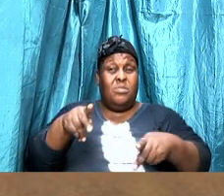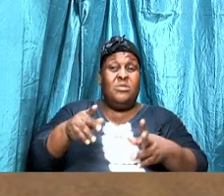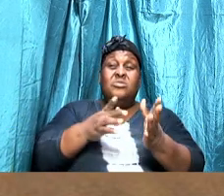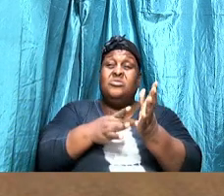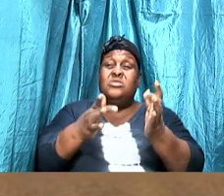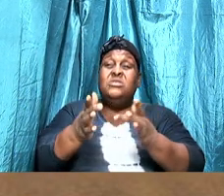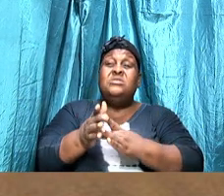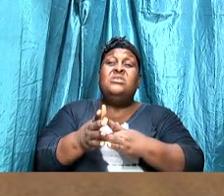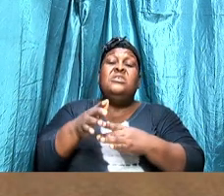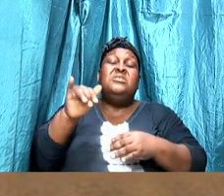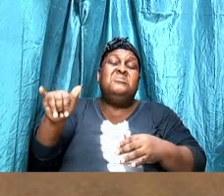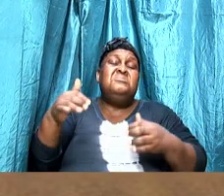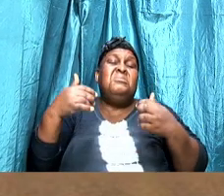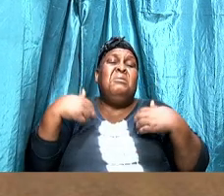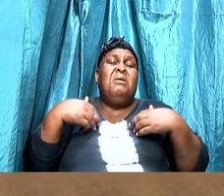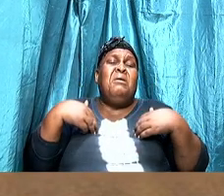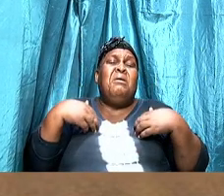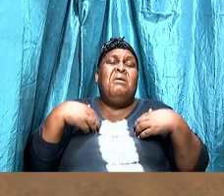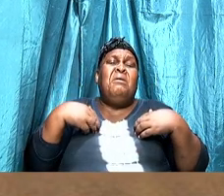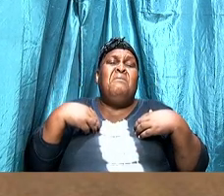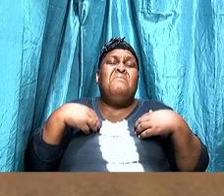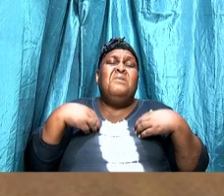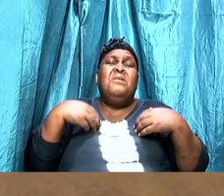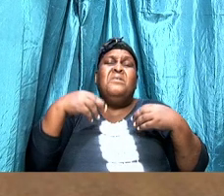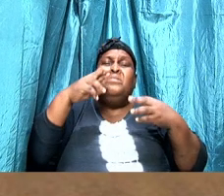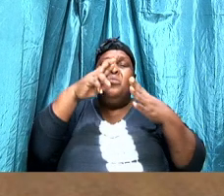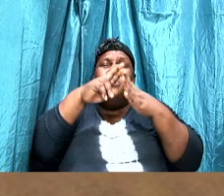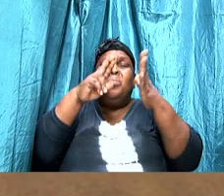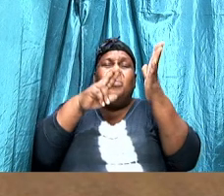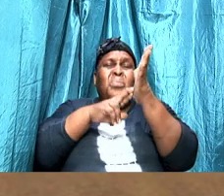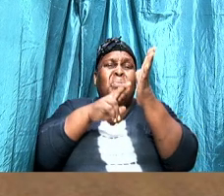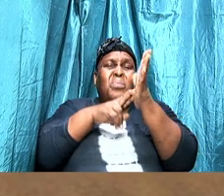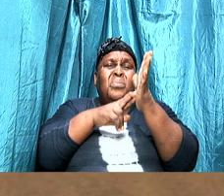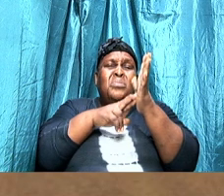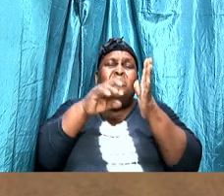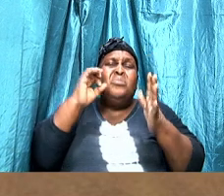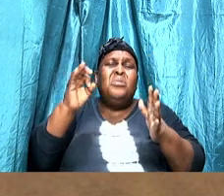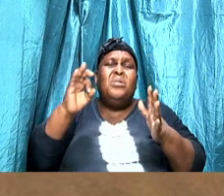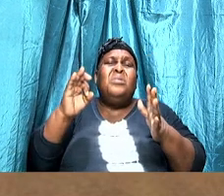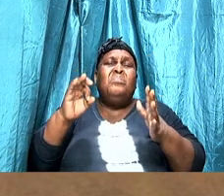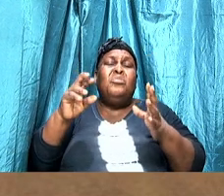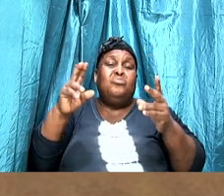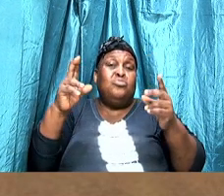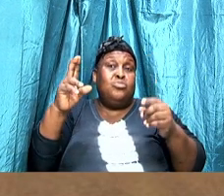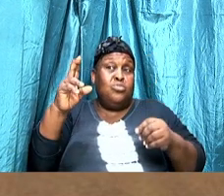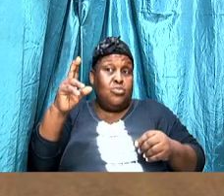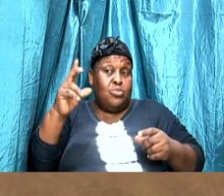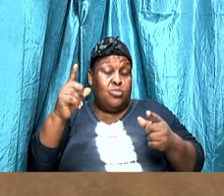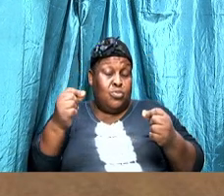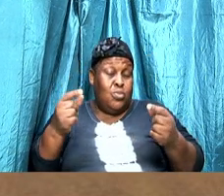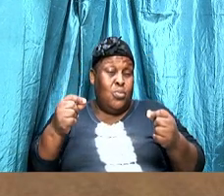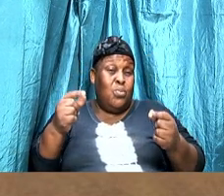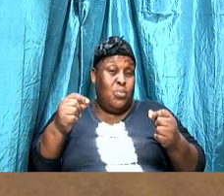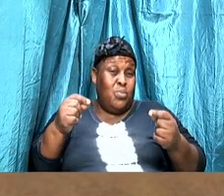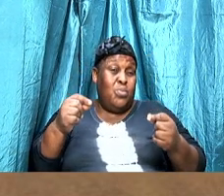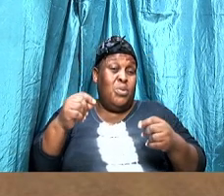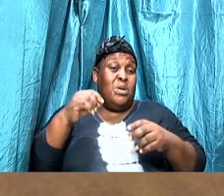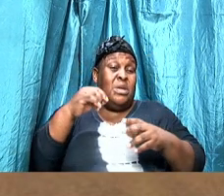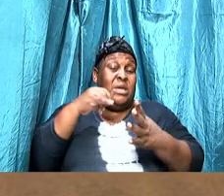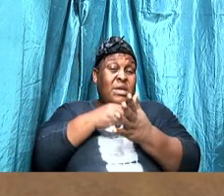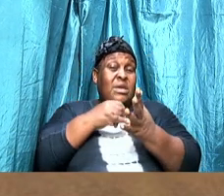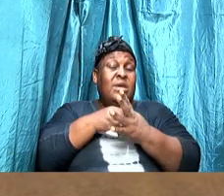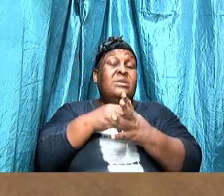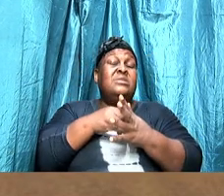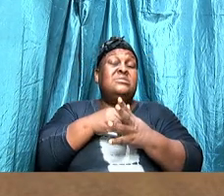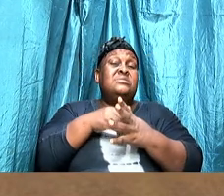that mandate to preach the gospel to the poor, but his plan is to do it through the church, which is his new body.